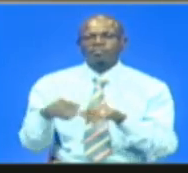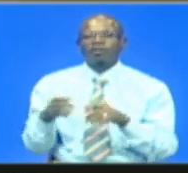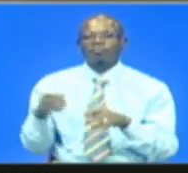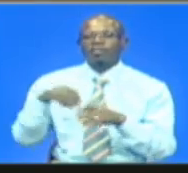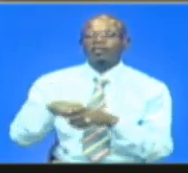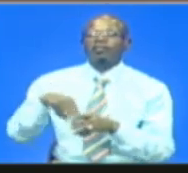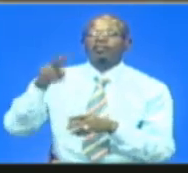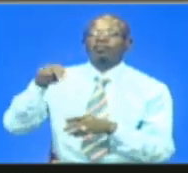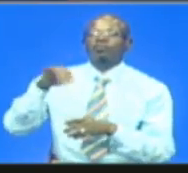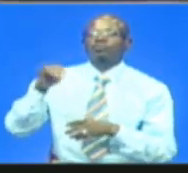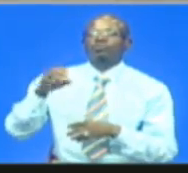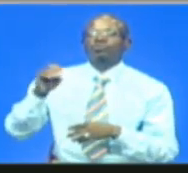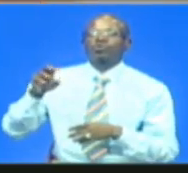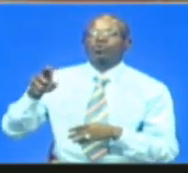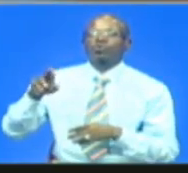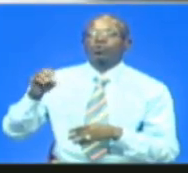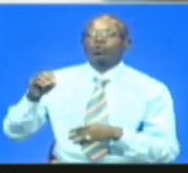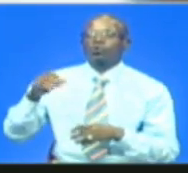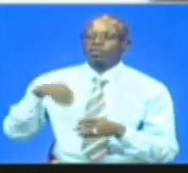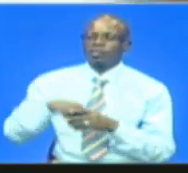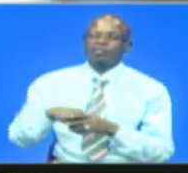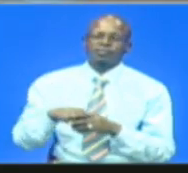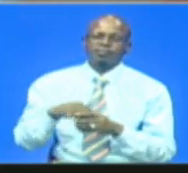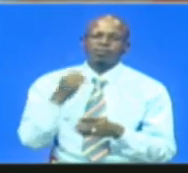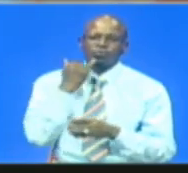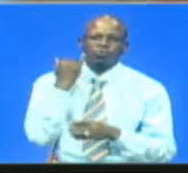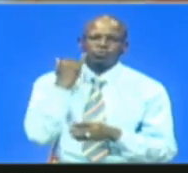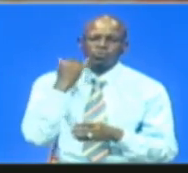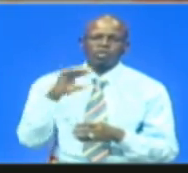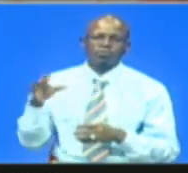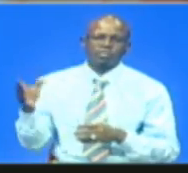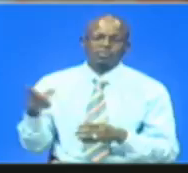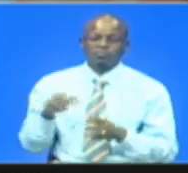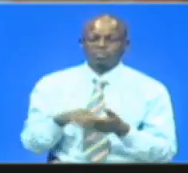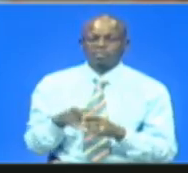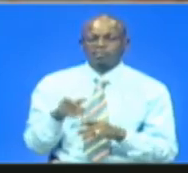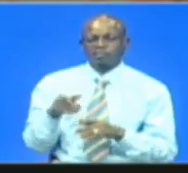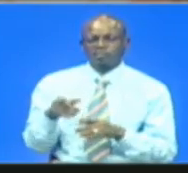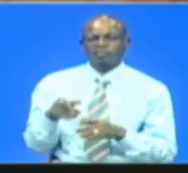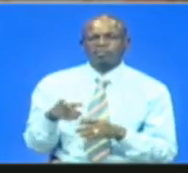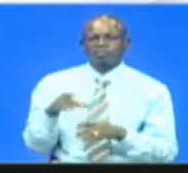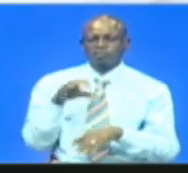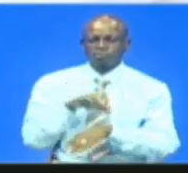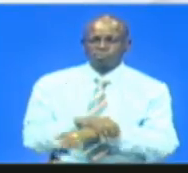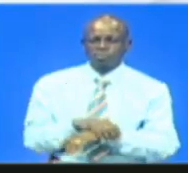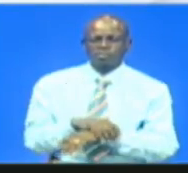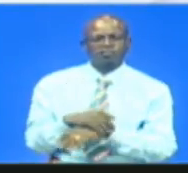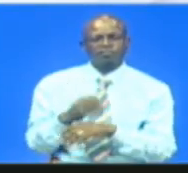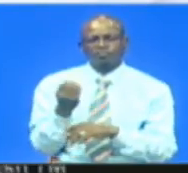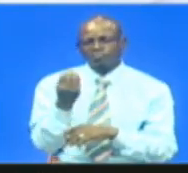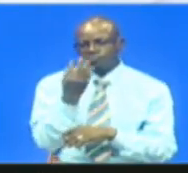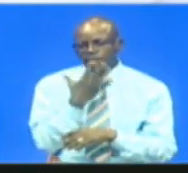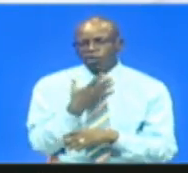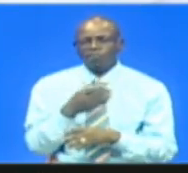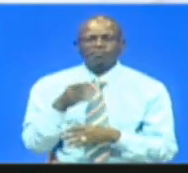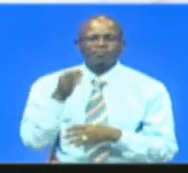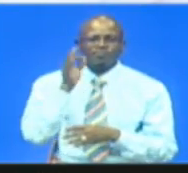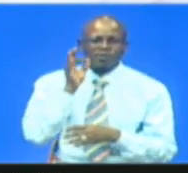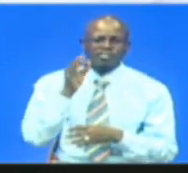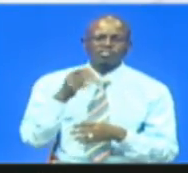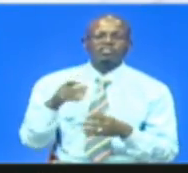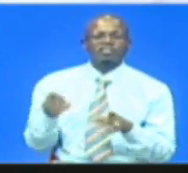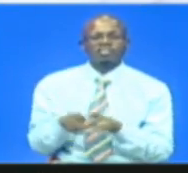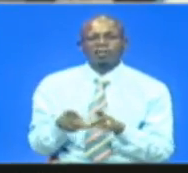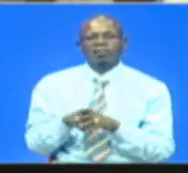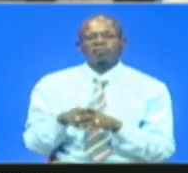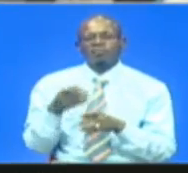County, have ensured the clients in Europe, where most of these fresh-cut flowers are sold, get the very best and